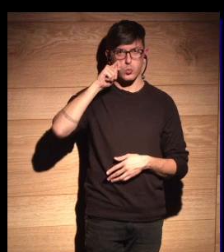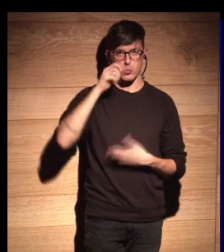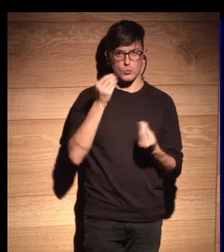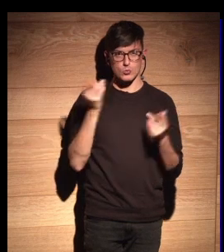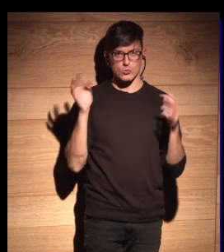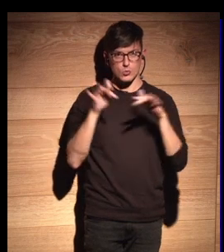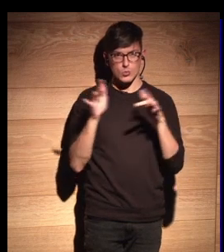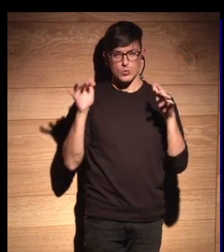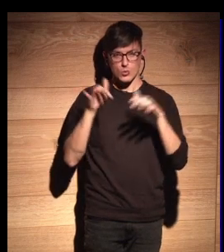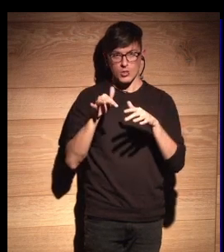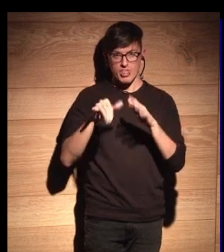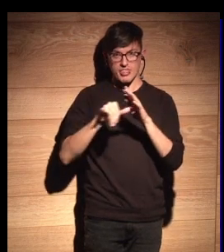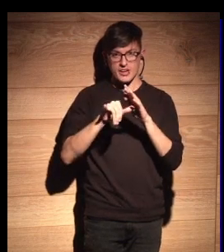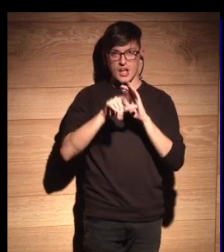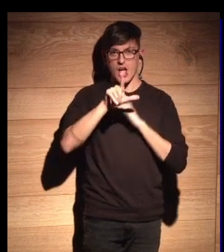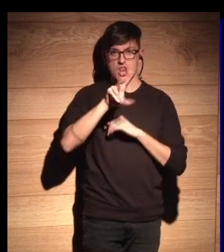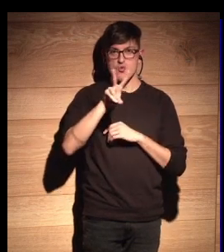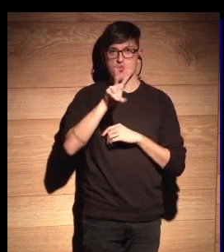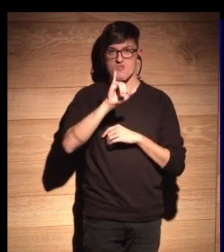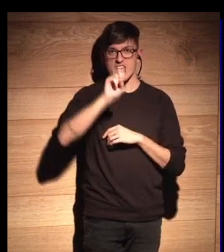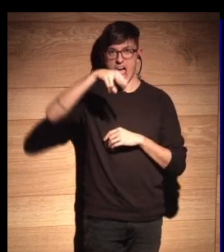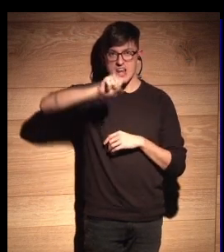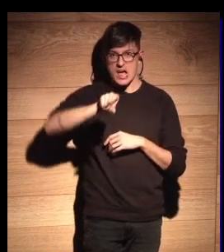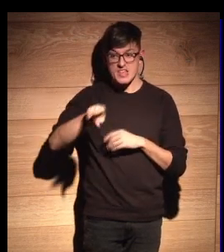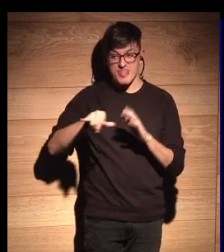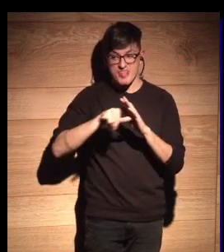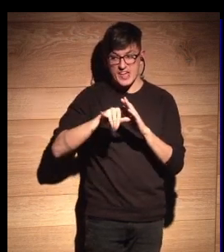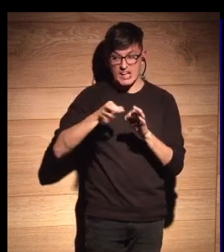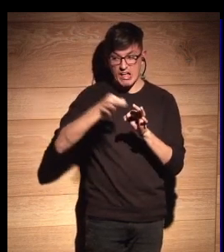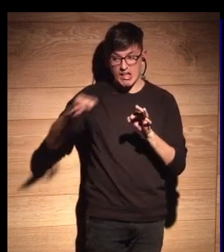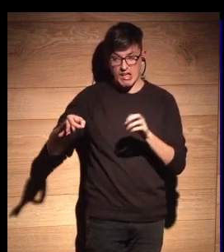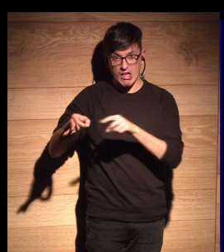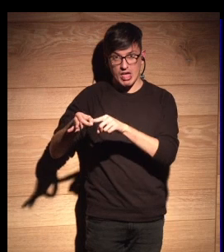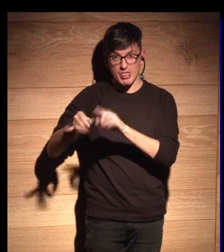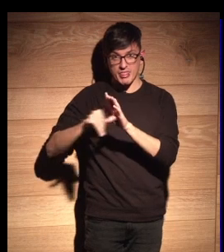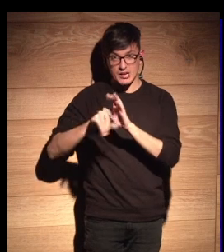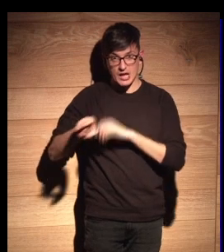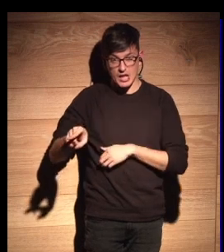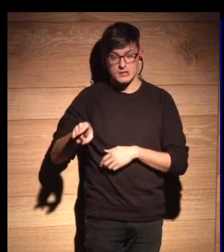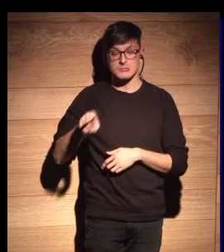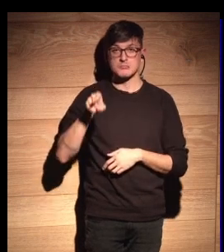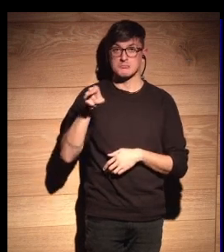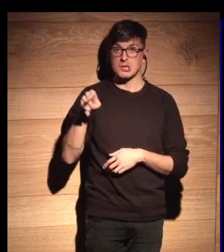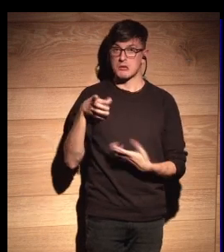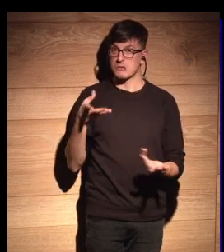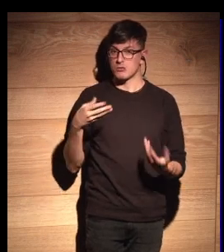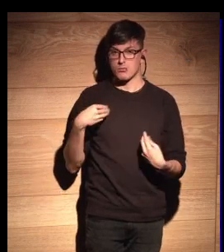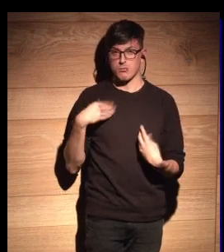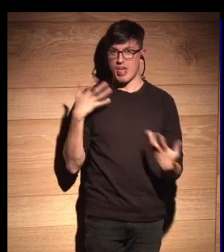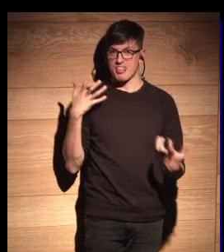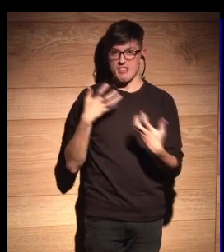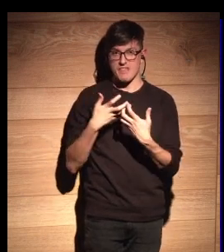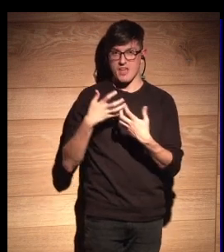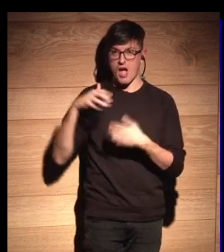of Ljubljana, and I was in a plane crash, and I thought, this is